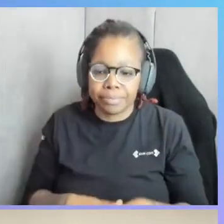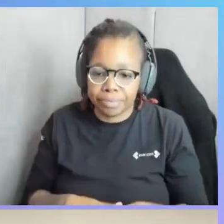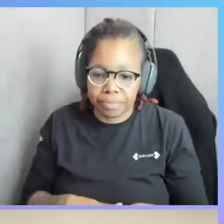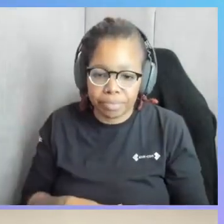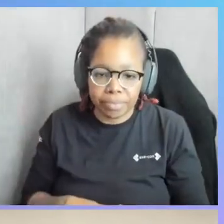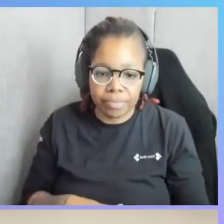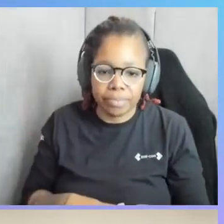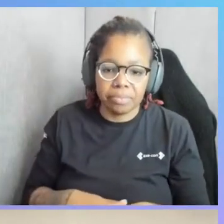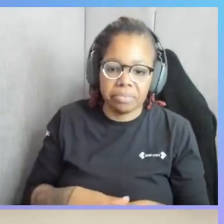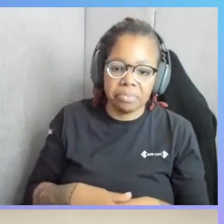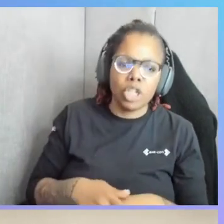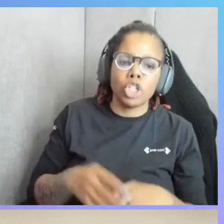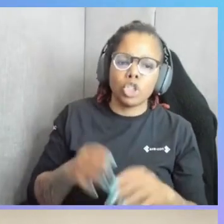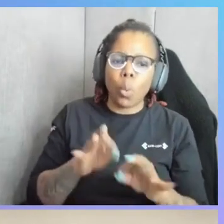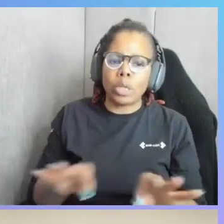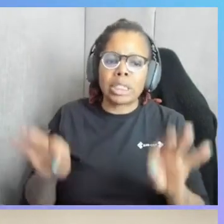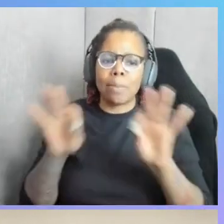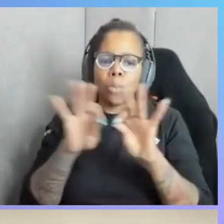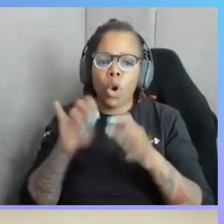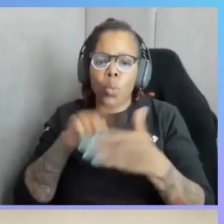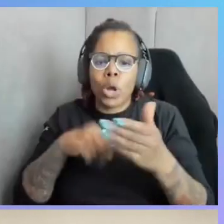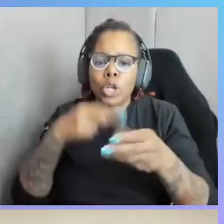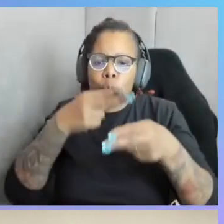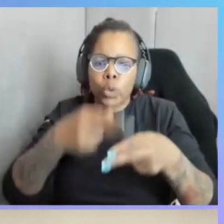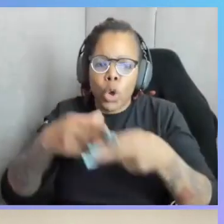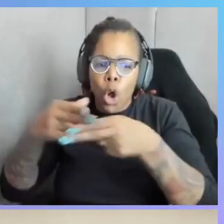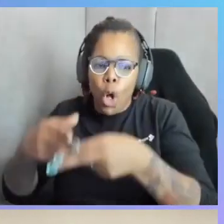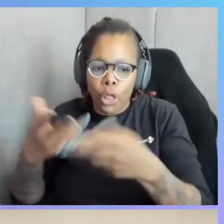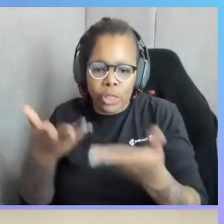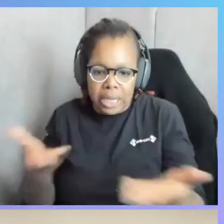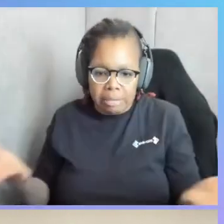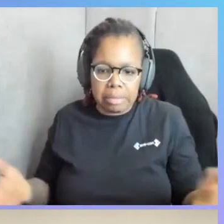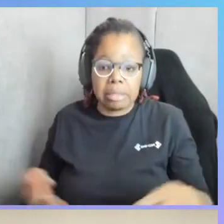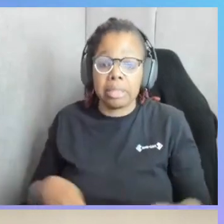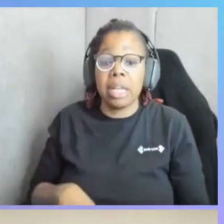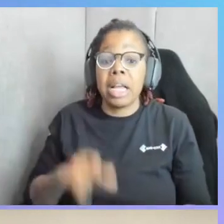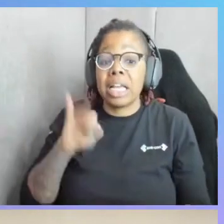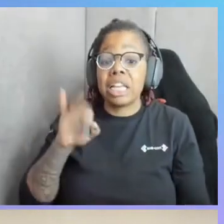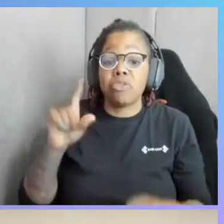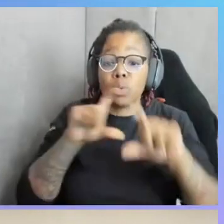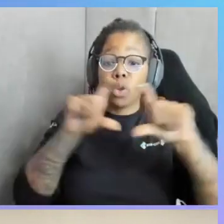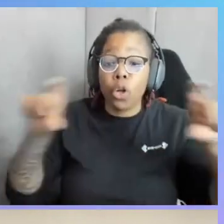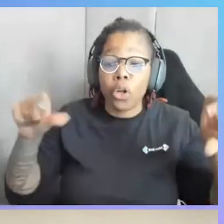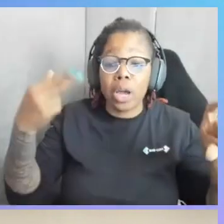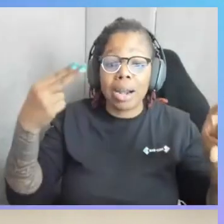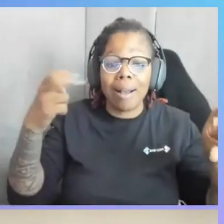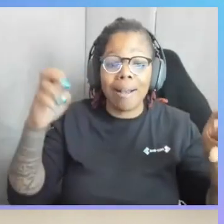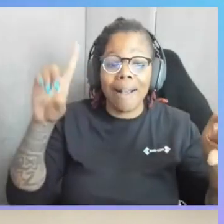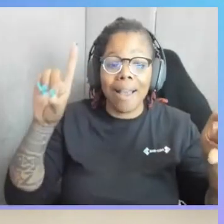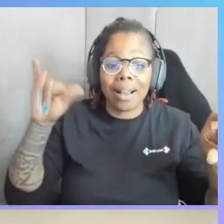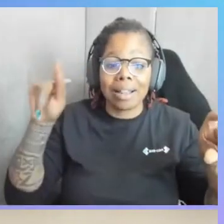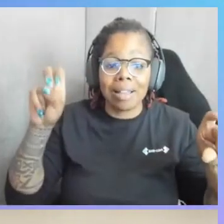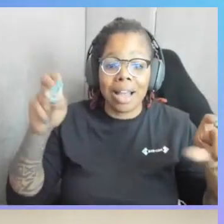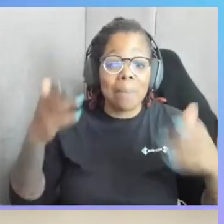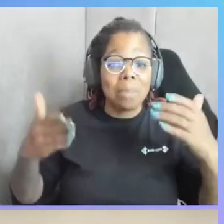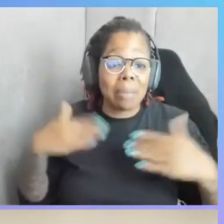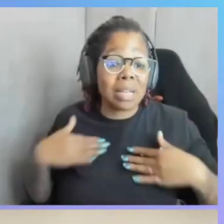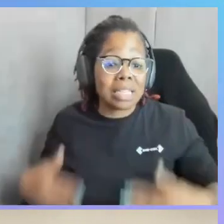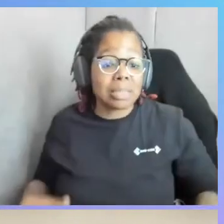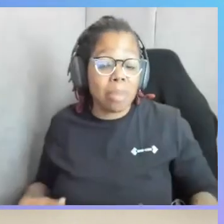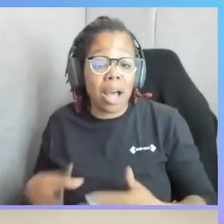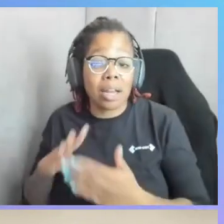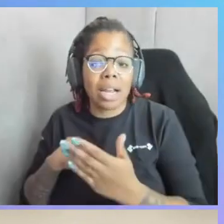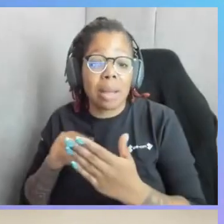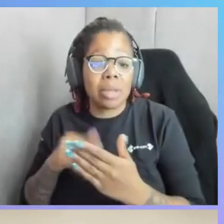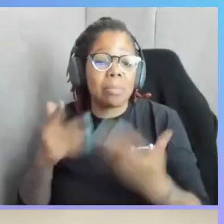Semantics are going to come into play here. Whether you consider your text as a headline, maybe it's body copy, maybe it's